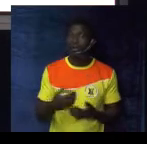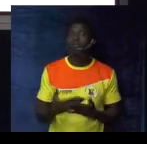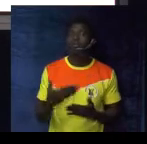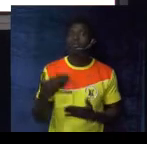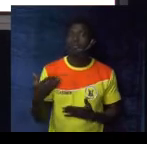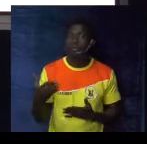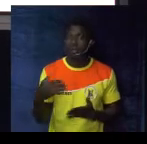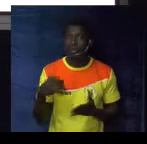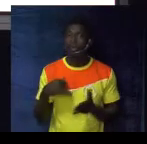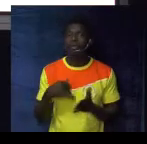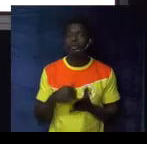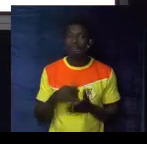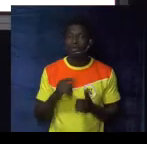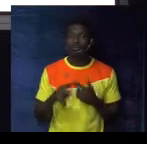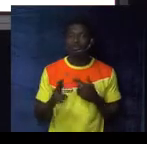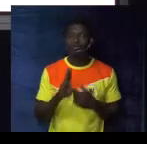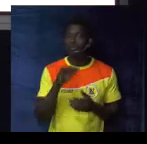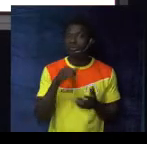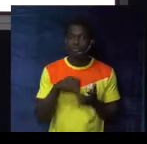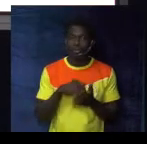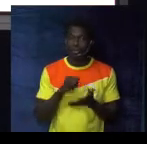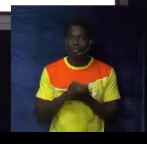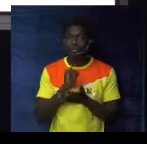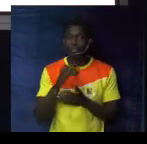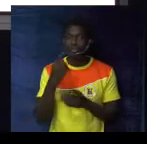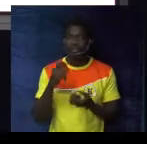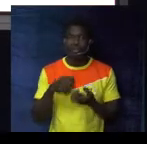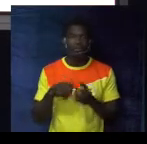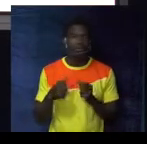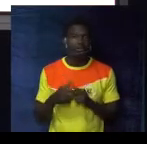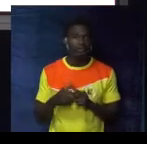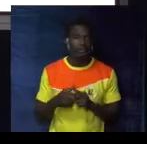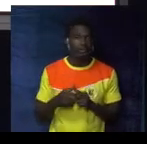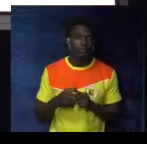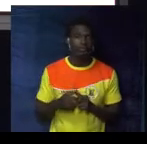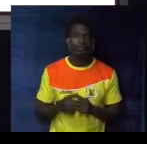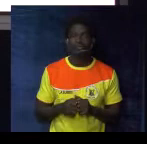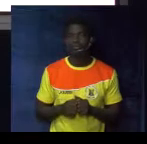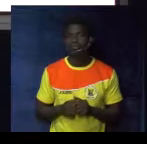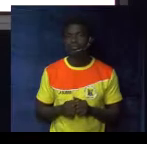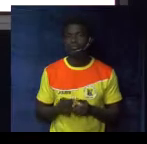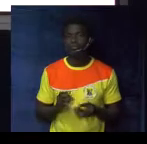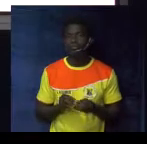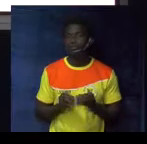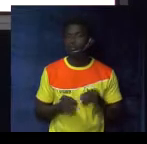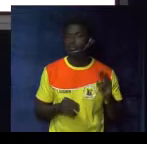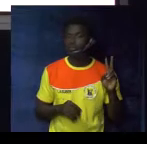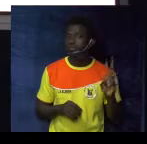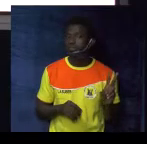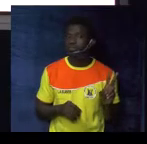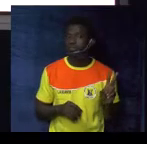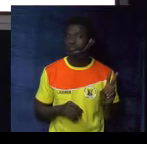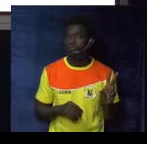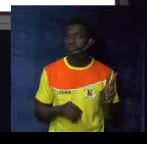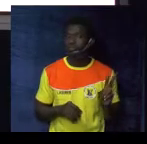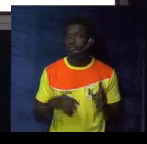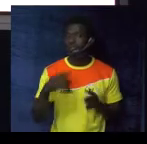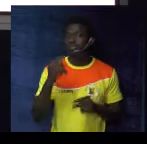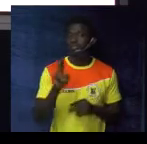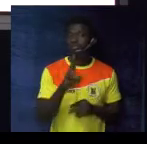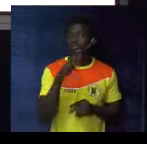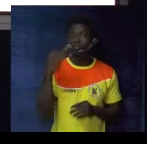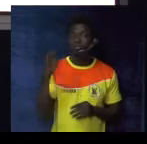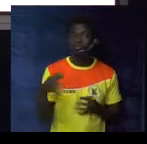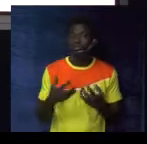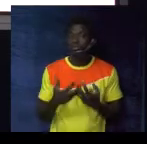these machines. That's a problem. The machines are not affordable to farmers. That's one disadvantage. Let's look at another